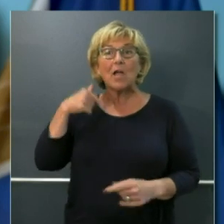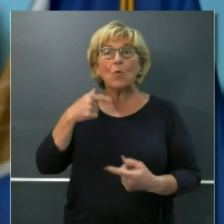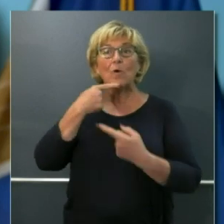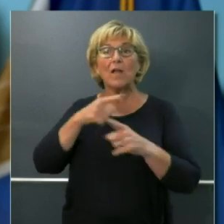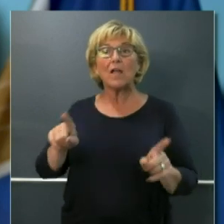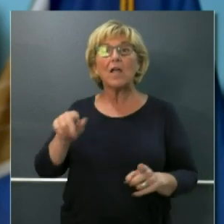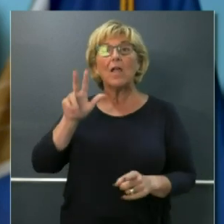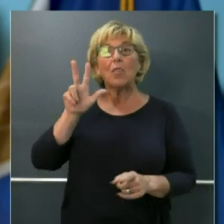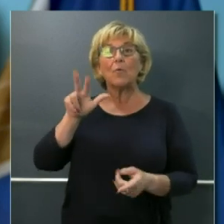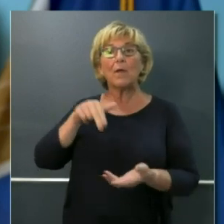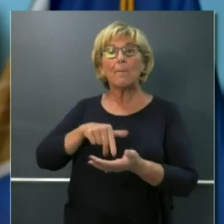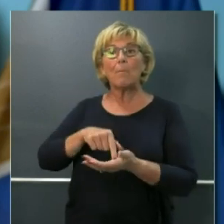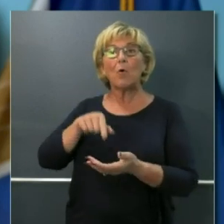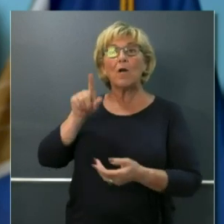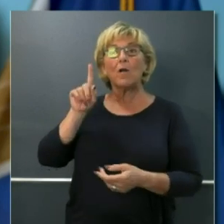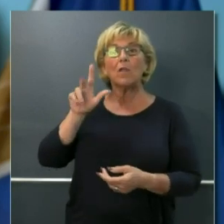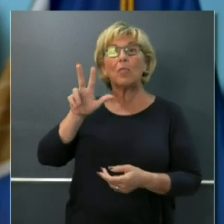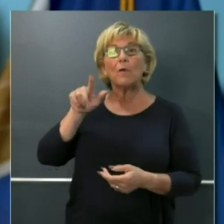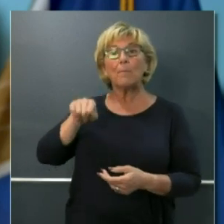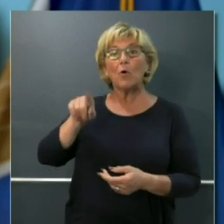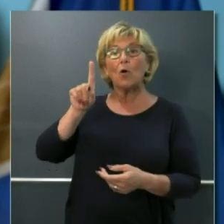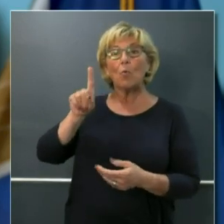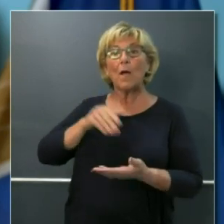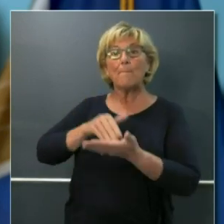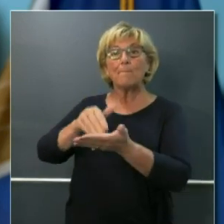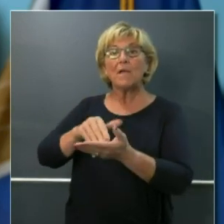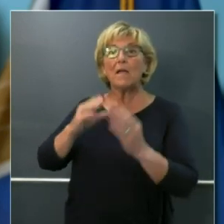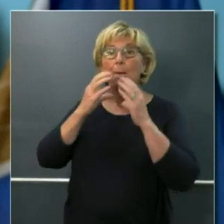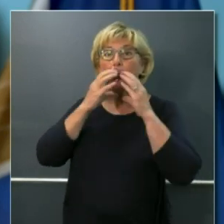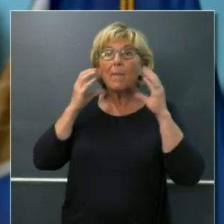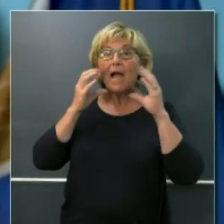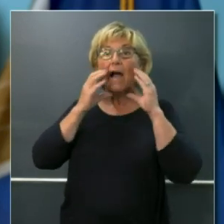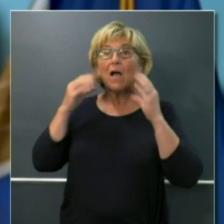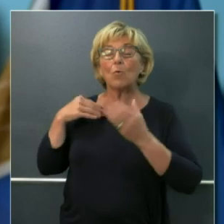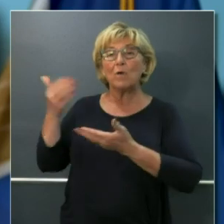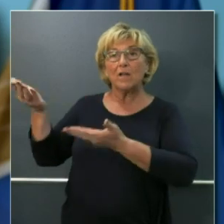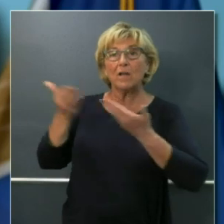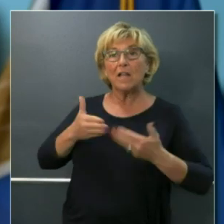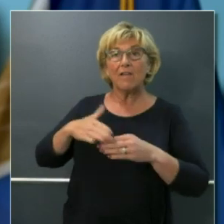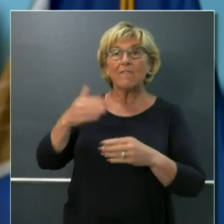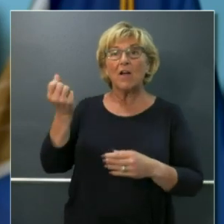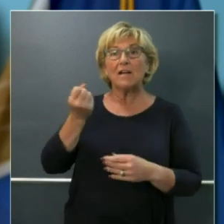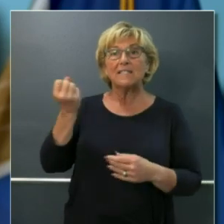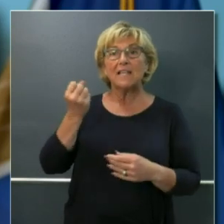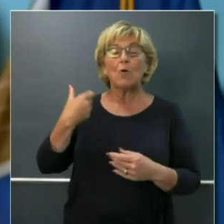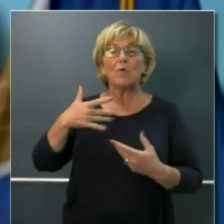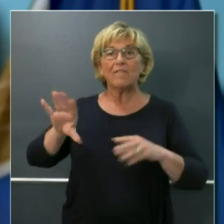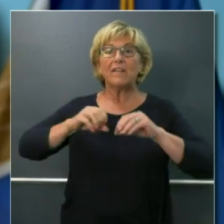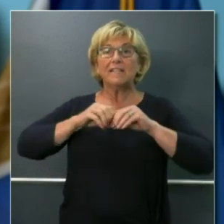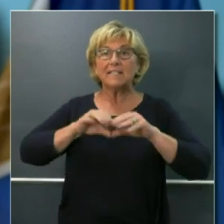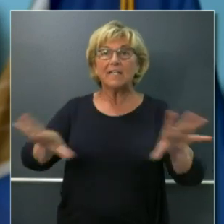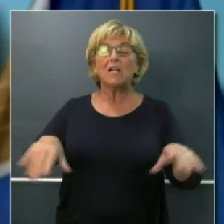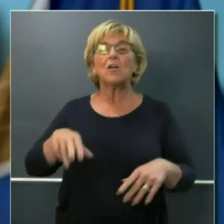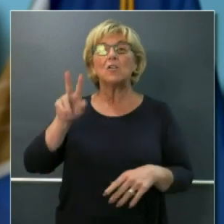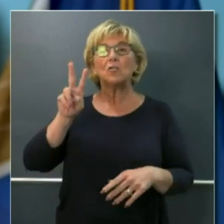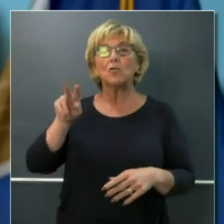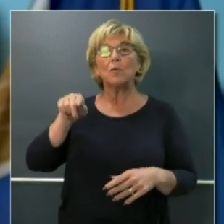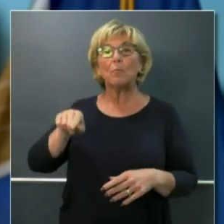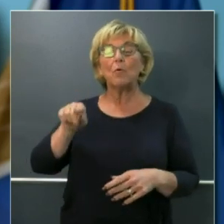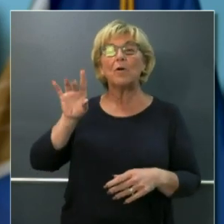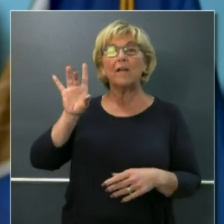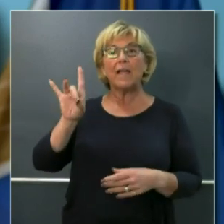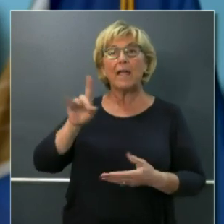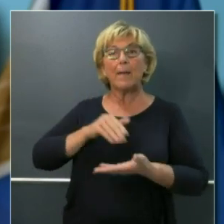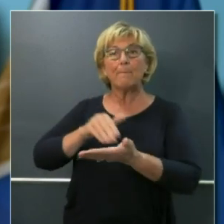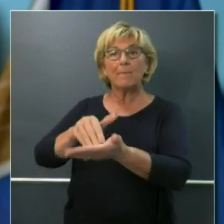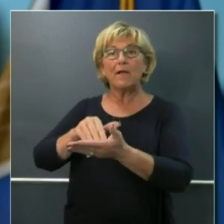3.1 million masks that arrived on Saturday night. We have distributed 2.87 million of those 3.1